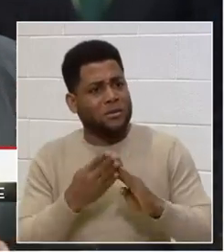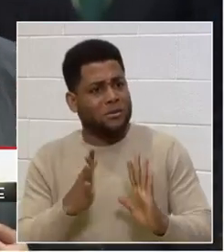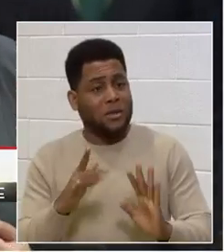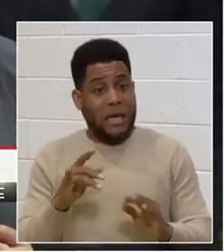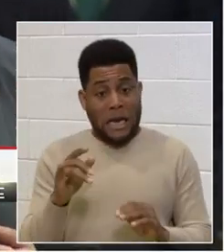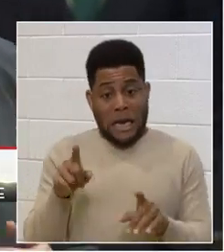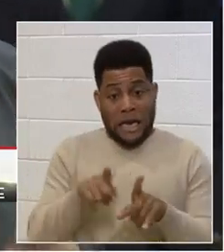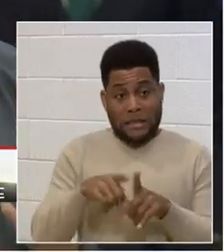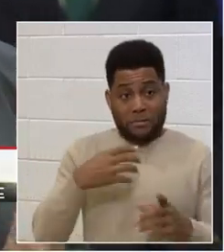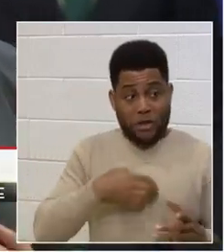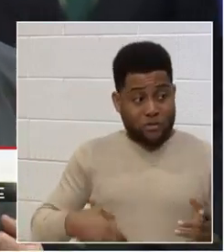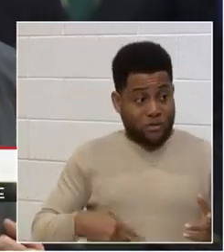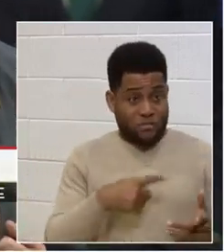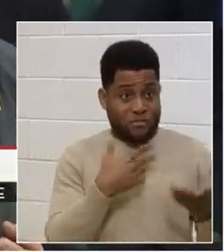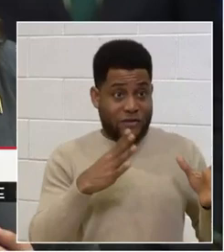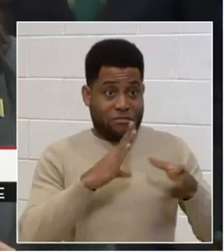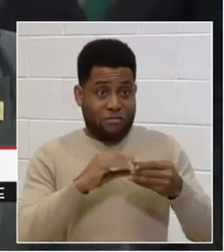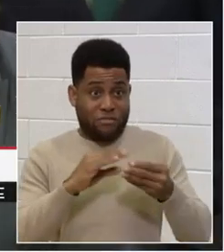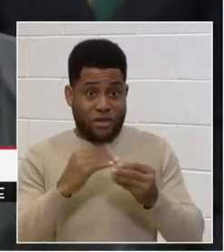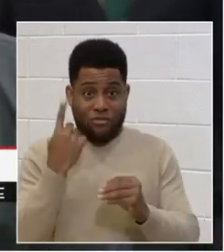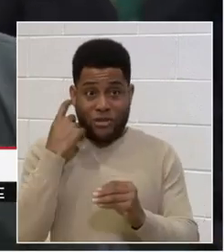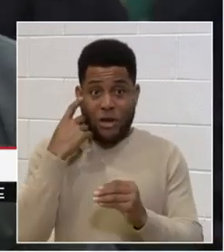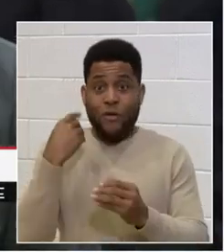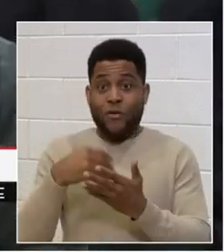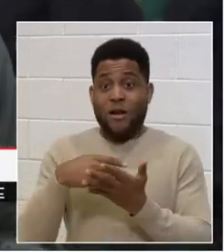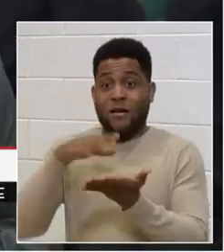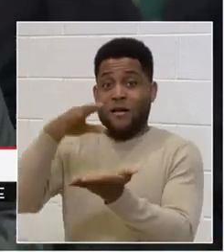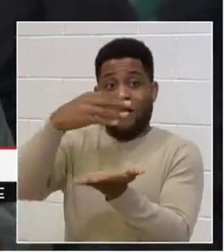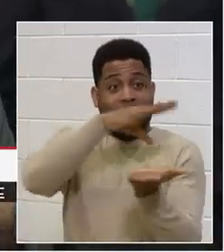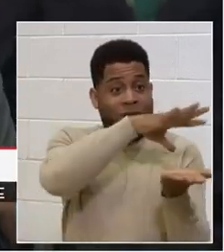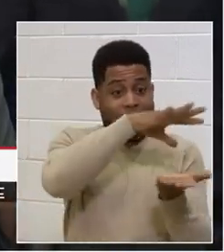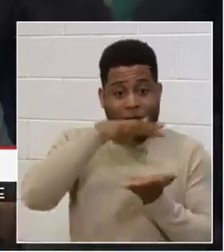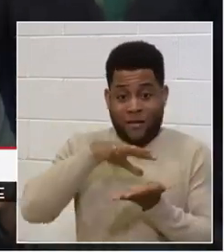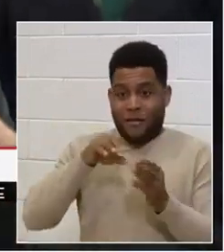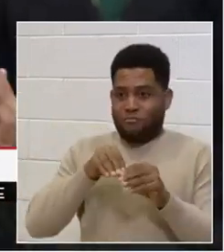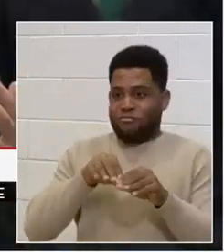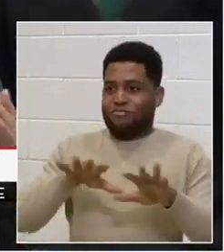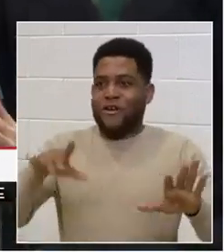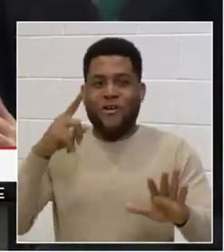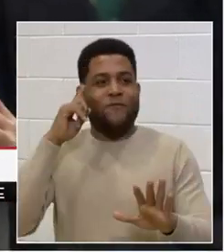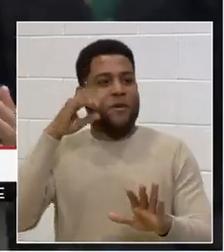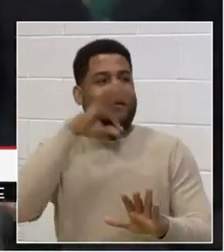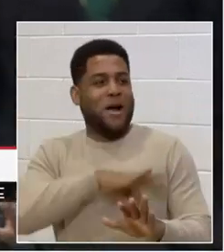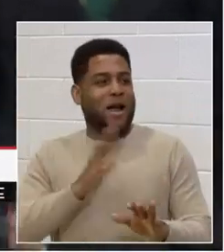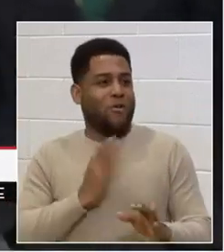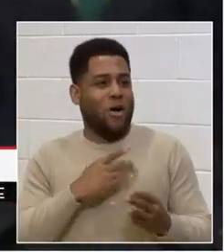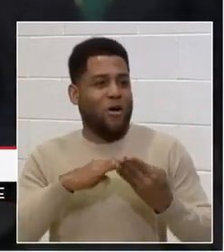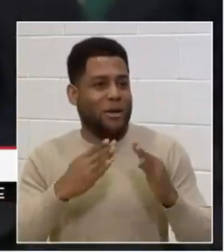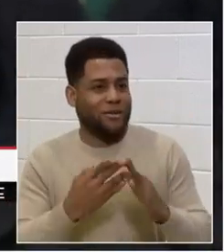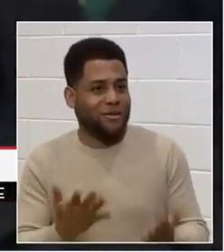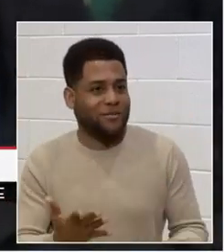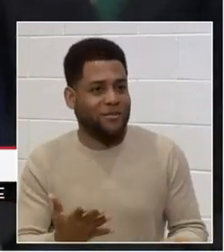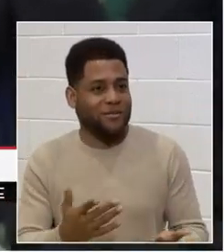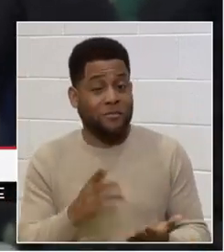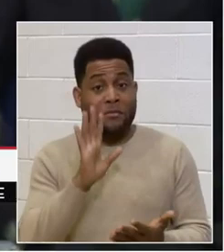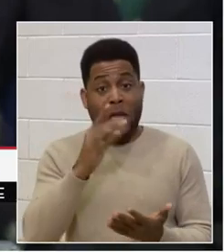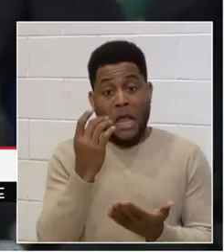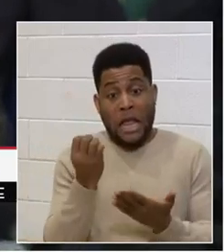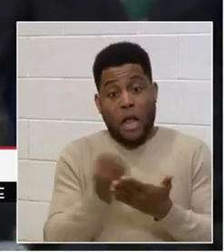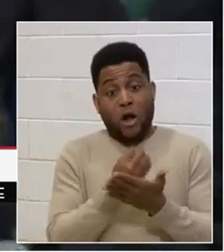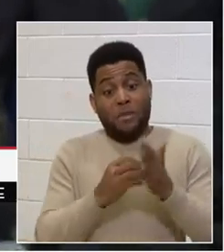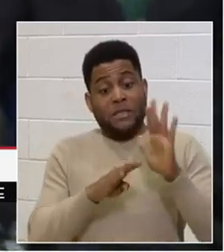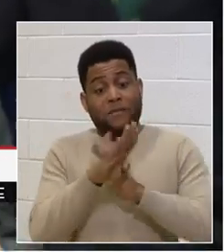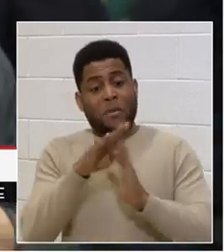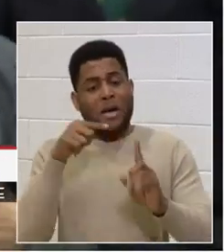can redistribute that to the benefit of our communities and to our people. But economic development is also about providing housing, and we